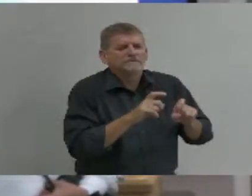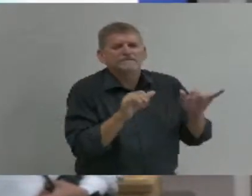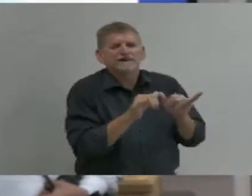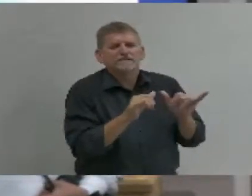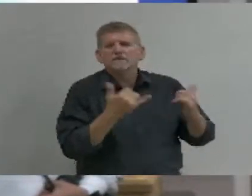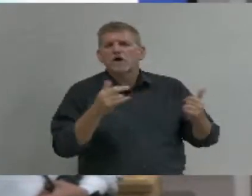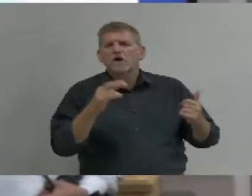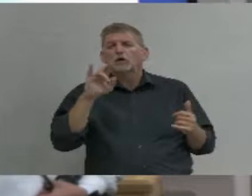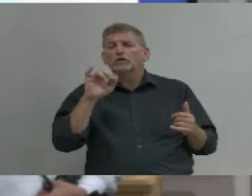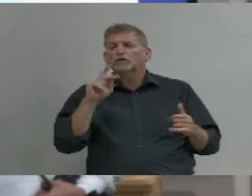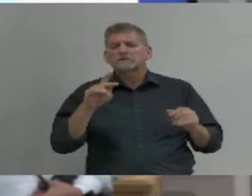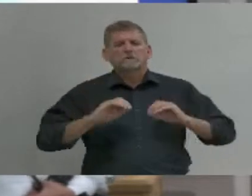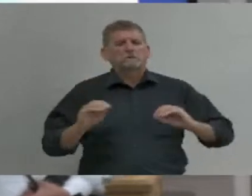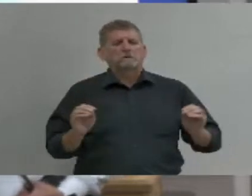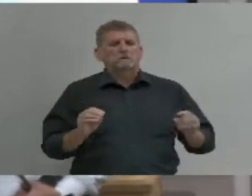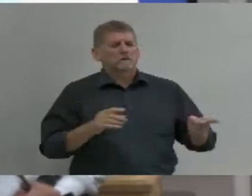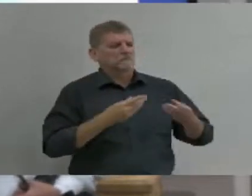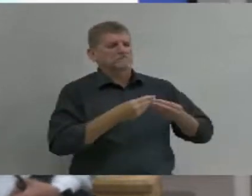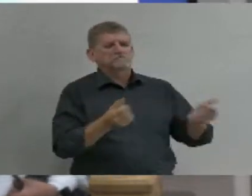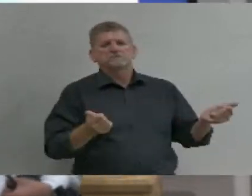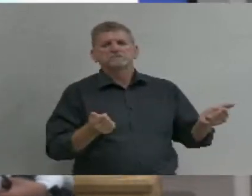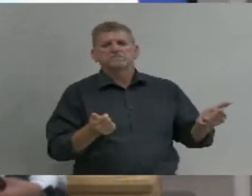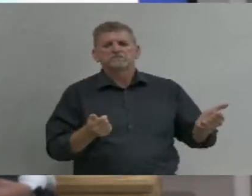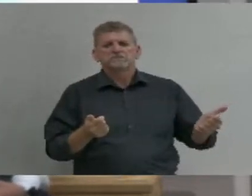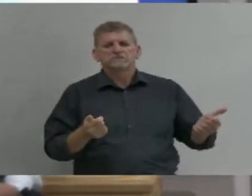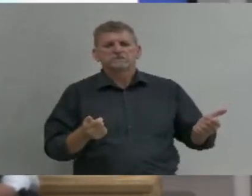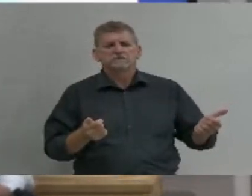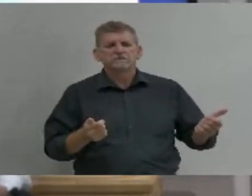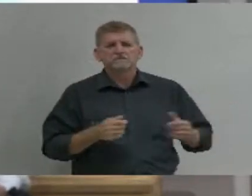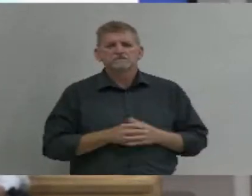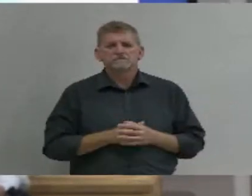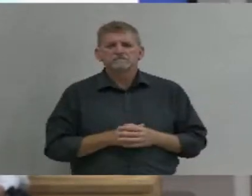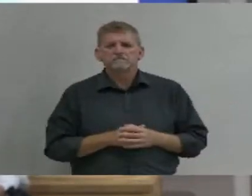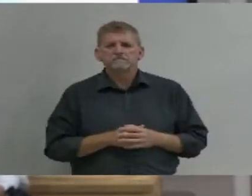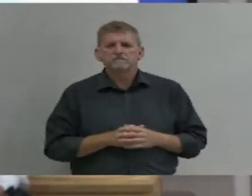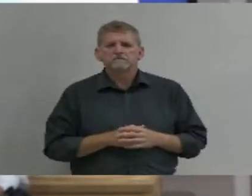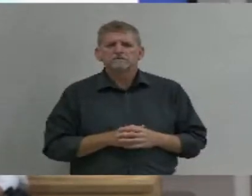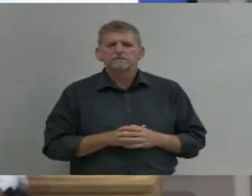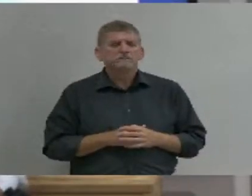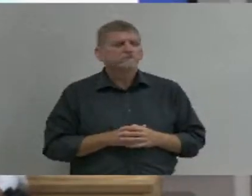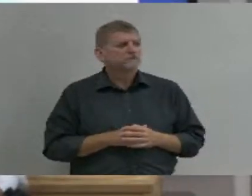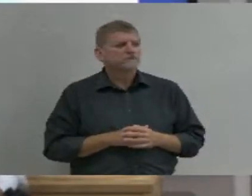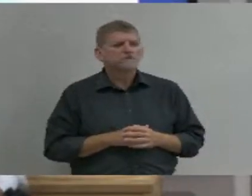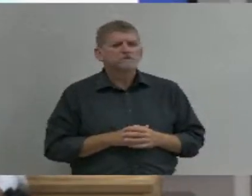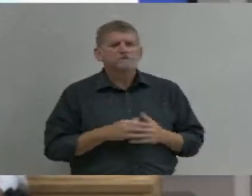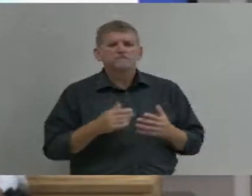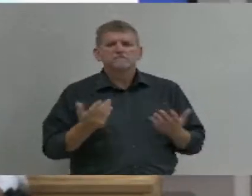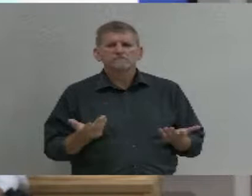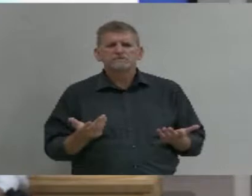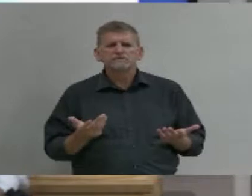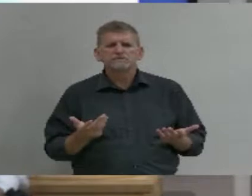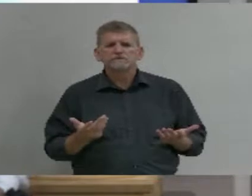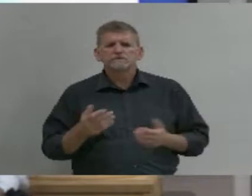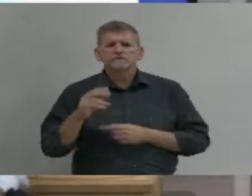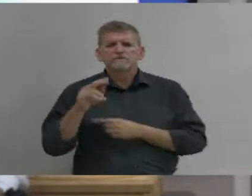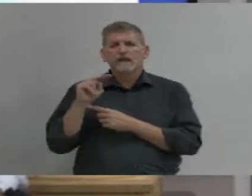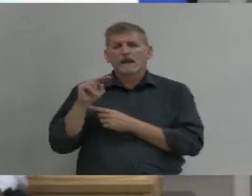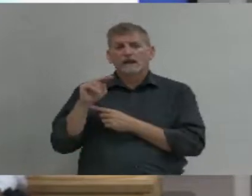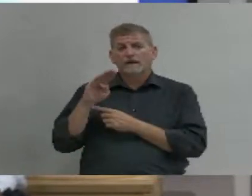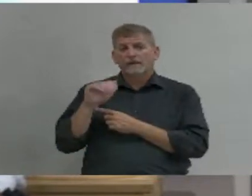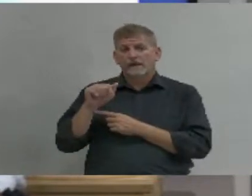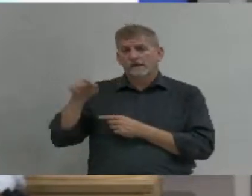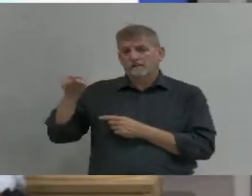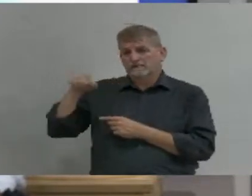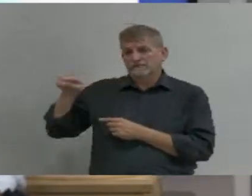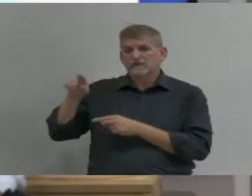infective, no longer a danger to themselves or anyone else. So NBA started that, NFL went with